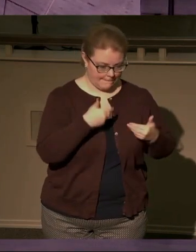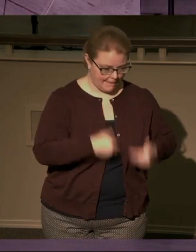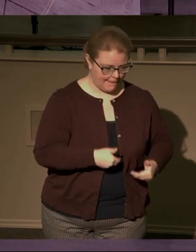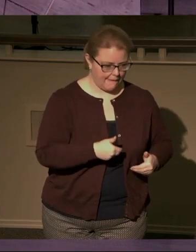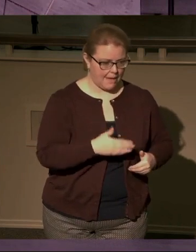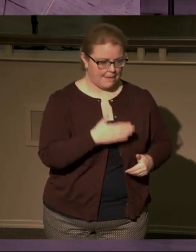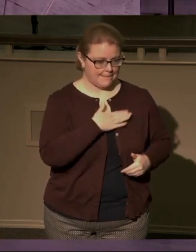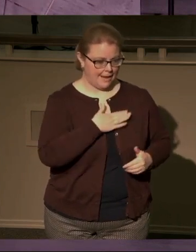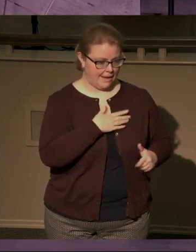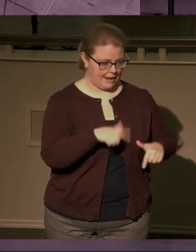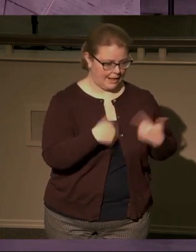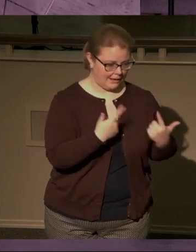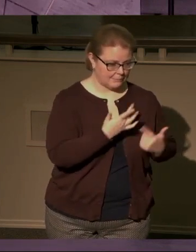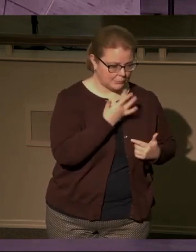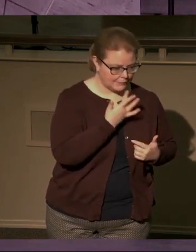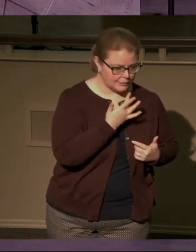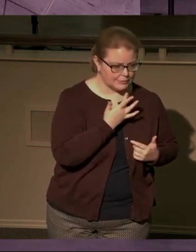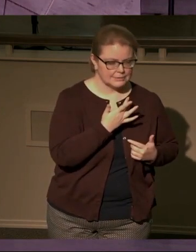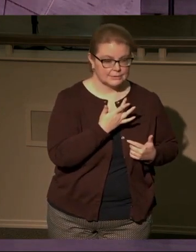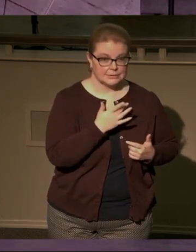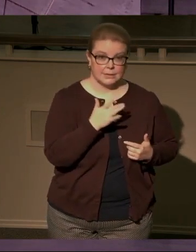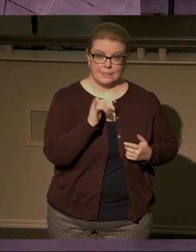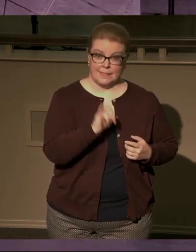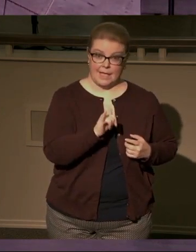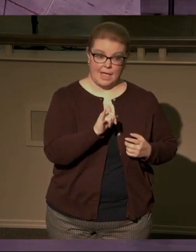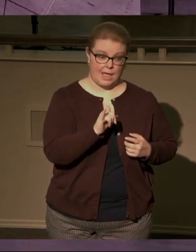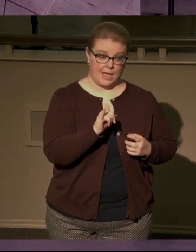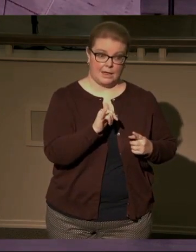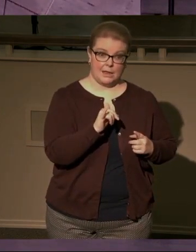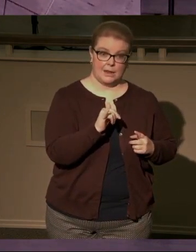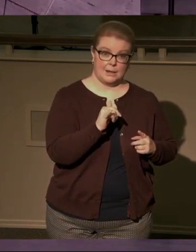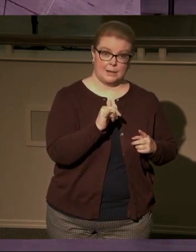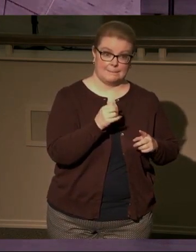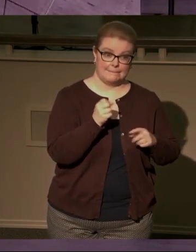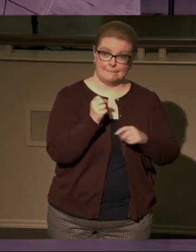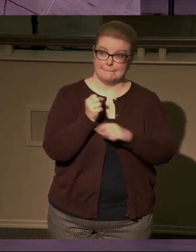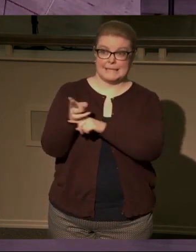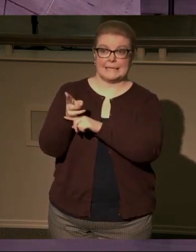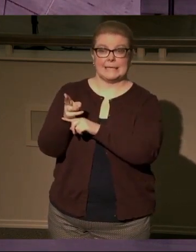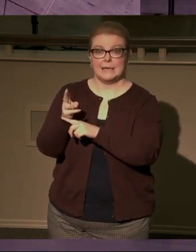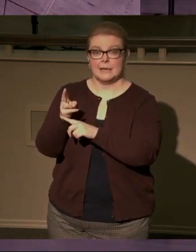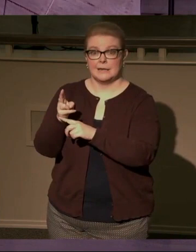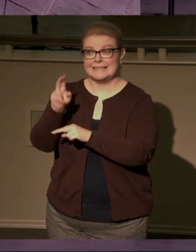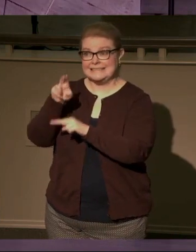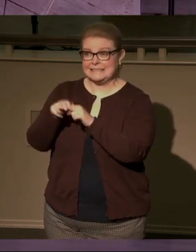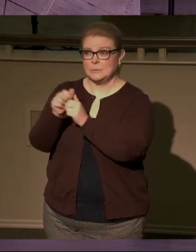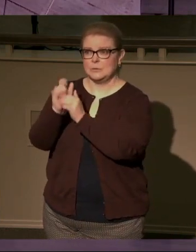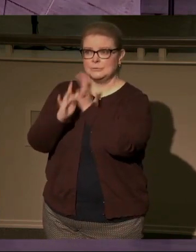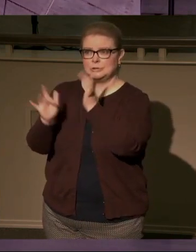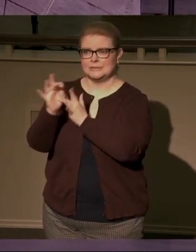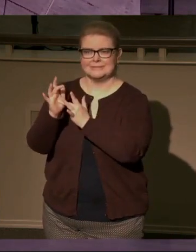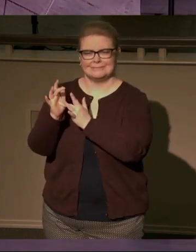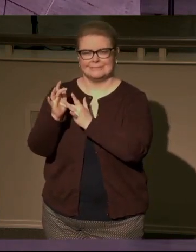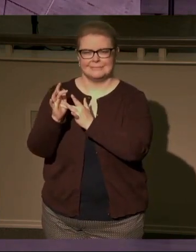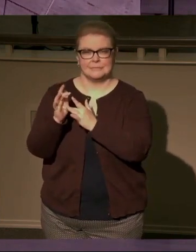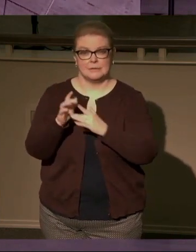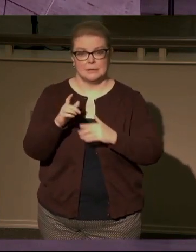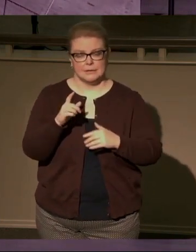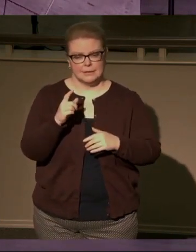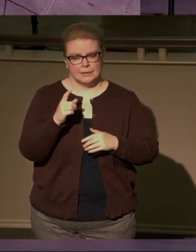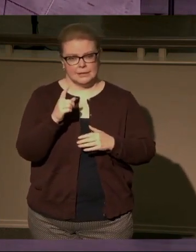better than I'm sitting with Christ in the heavenly places? You see, this is his point. You went from a